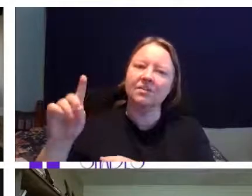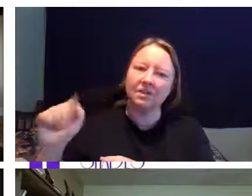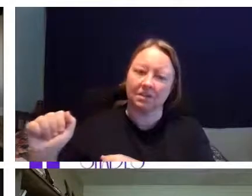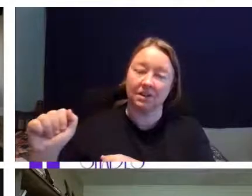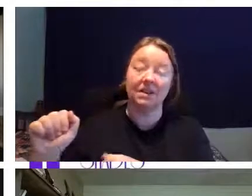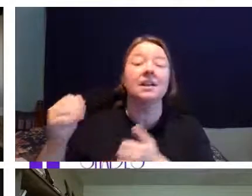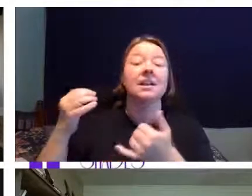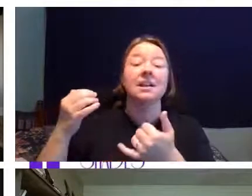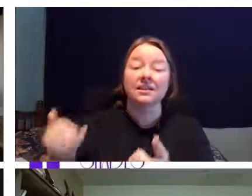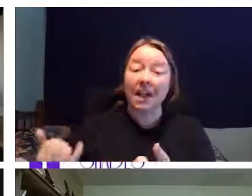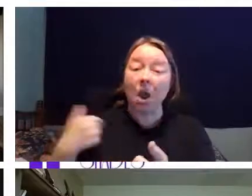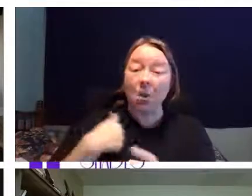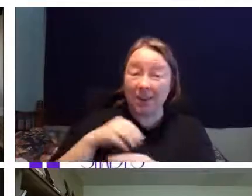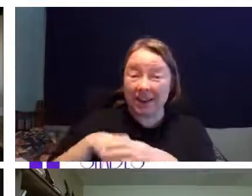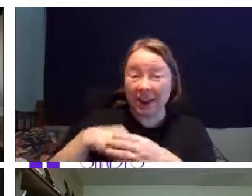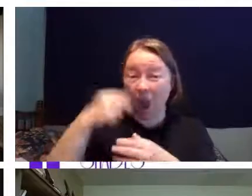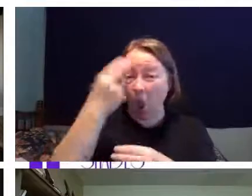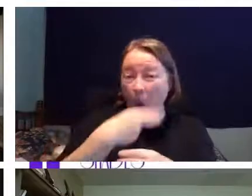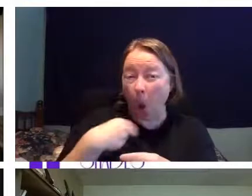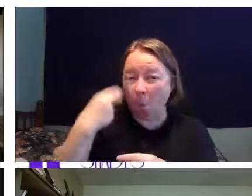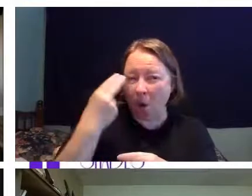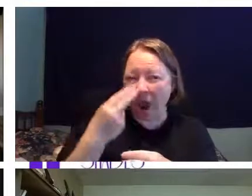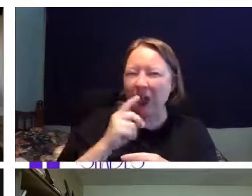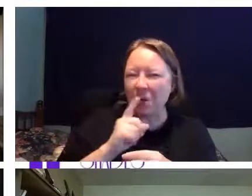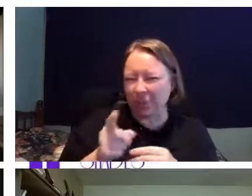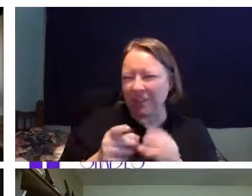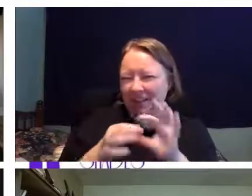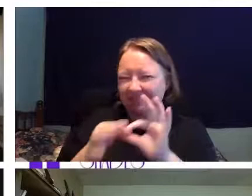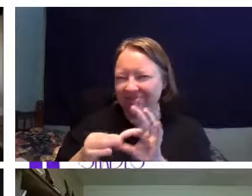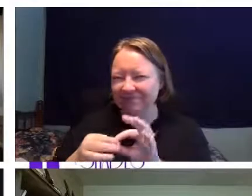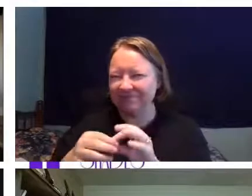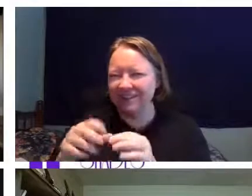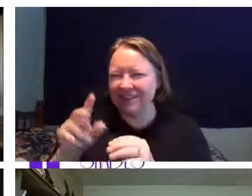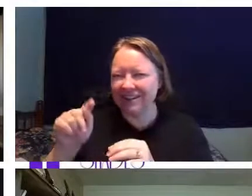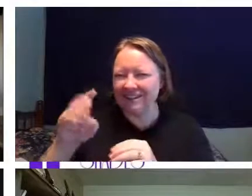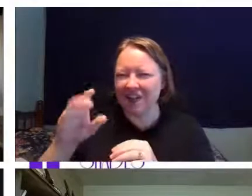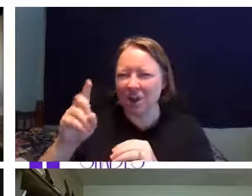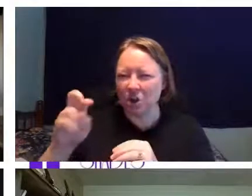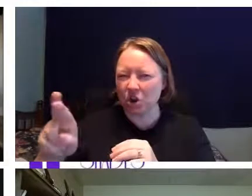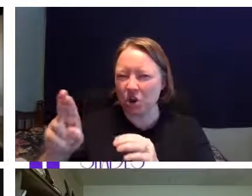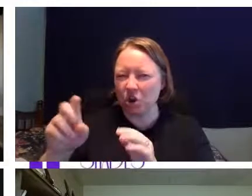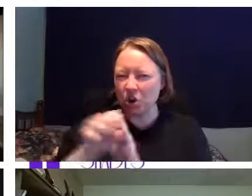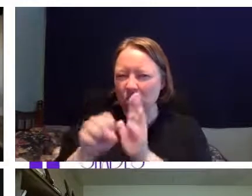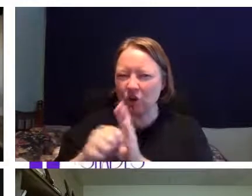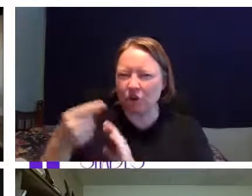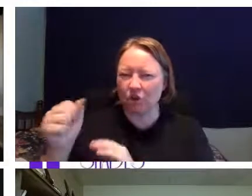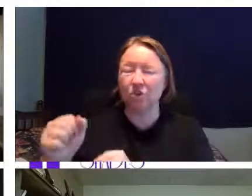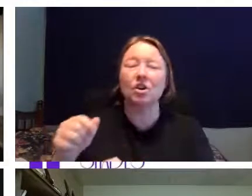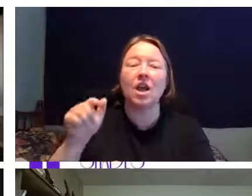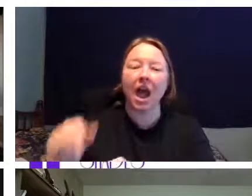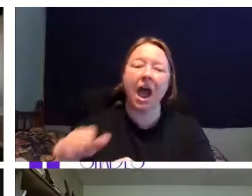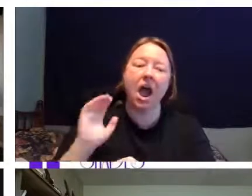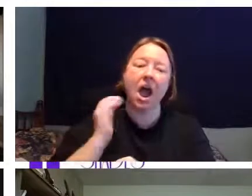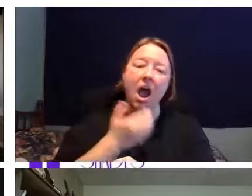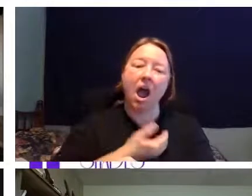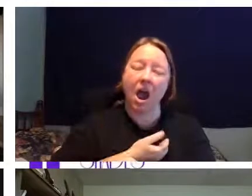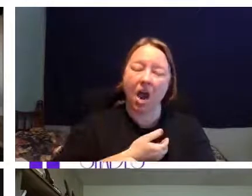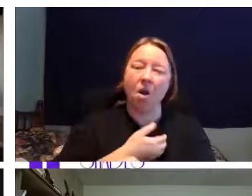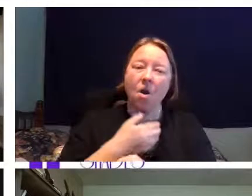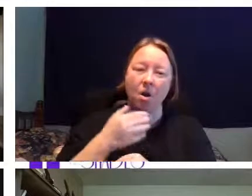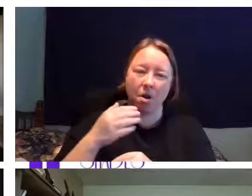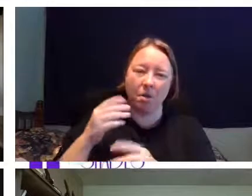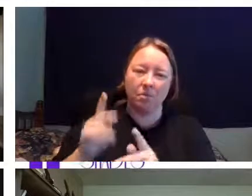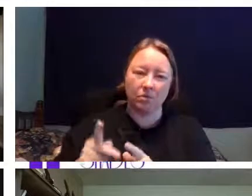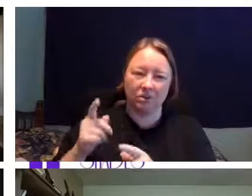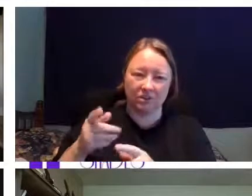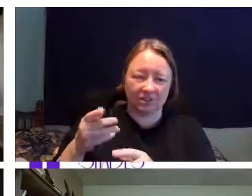Hawaii by way of Tucker, Georgia. Yes, our guest has only been in the Atlanta area, Georgia, for